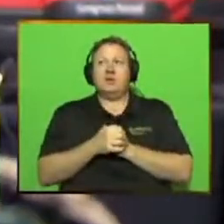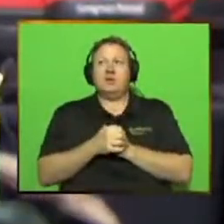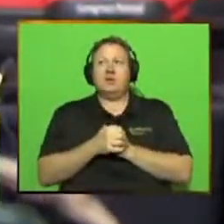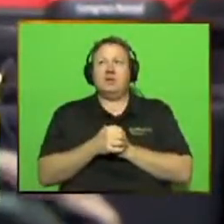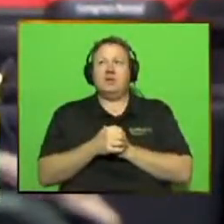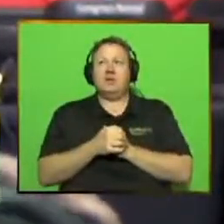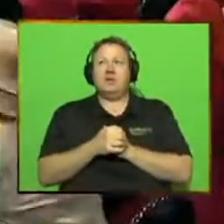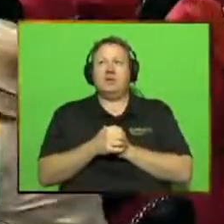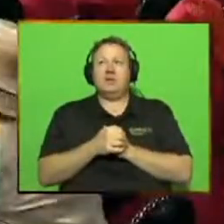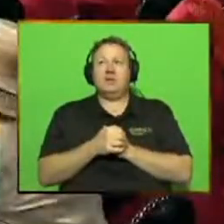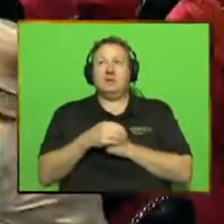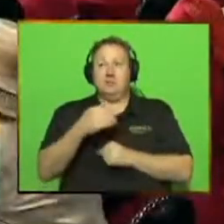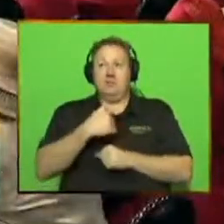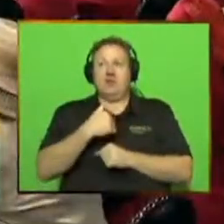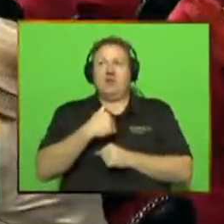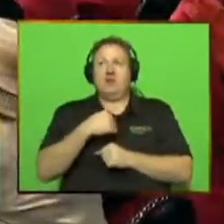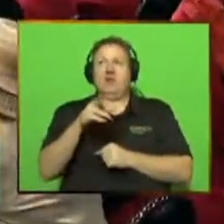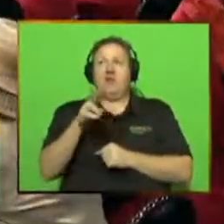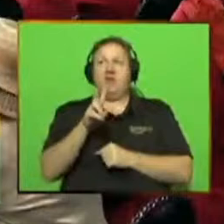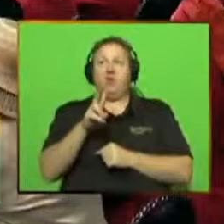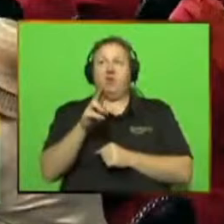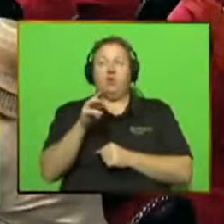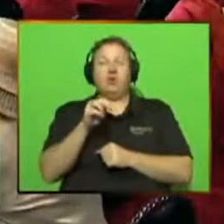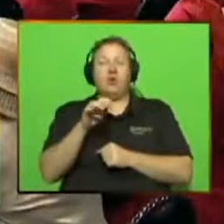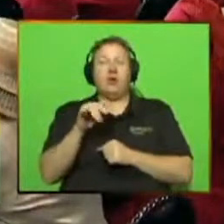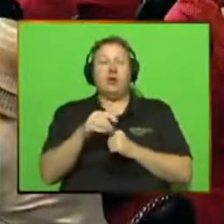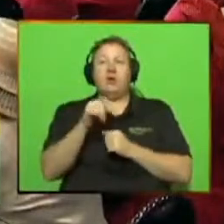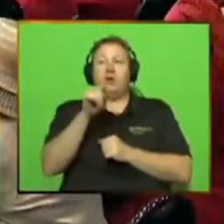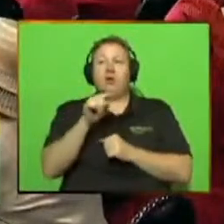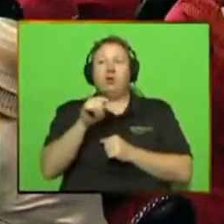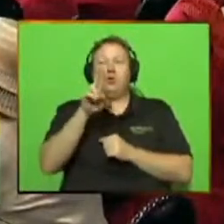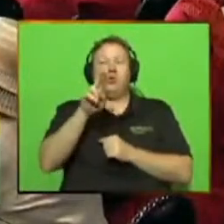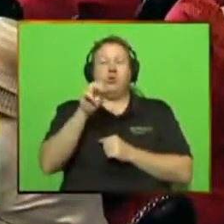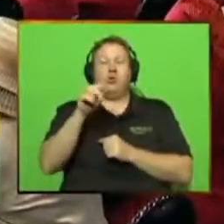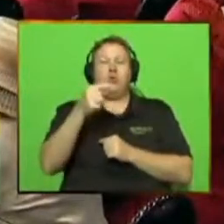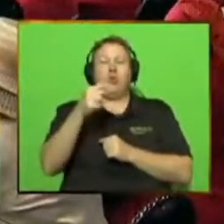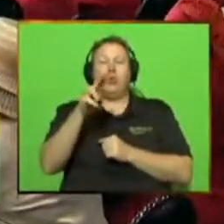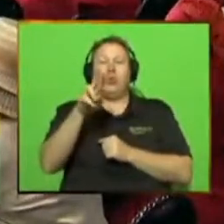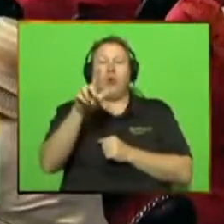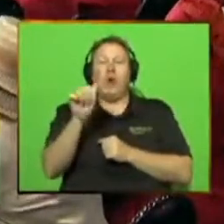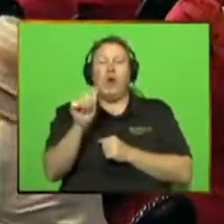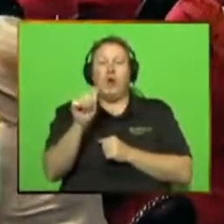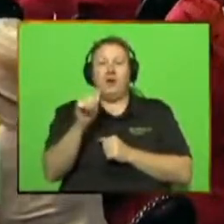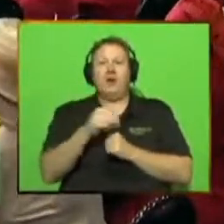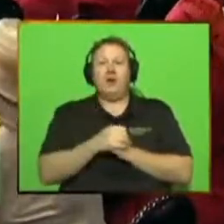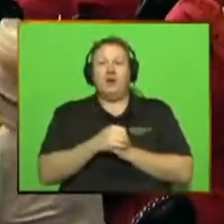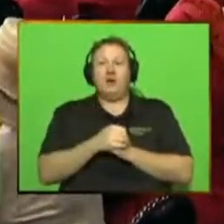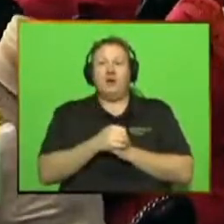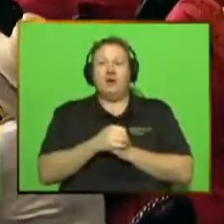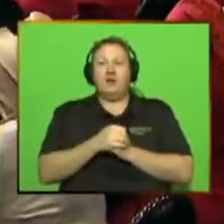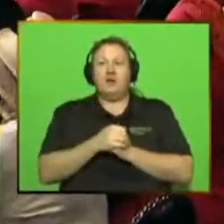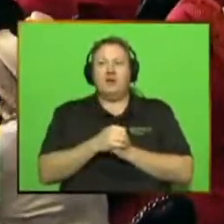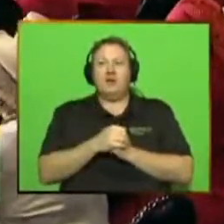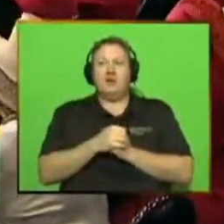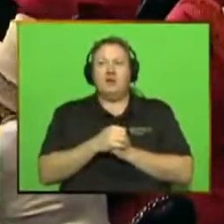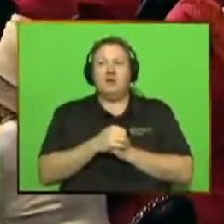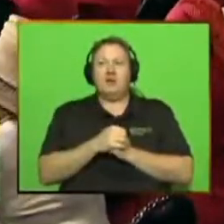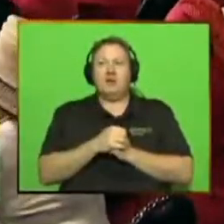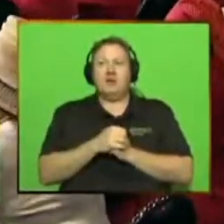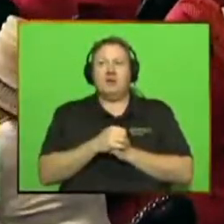Yes. I, Vuyo Lwethu Zungula, uDosini, uNcwina,